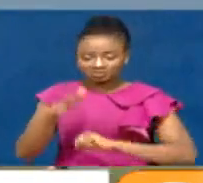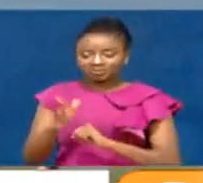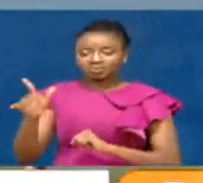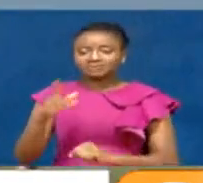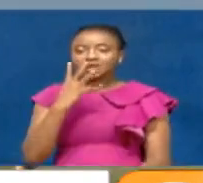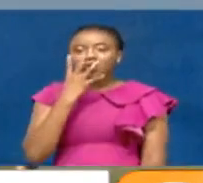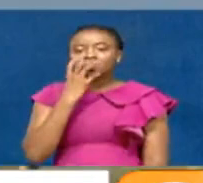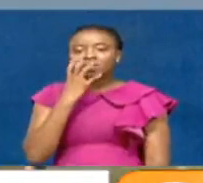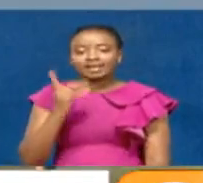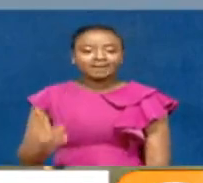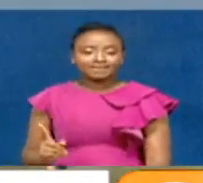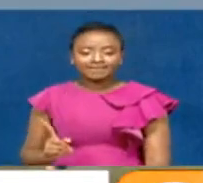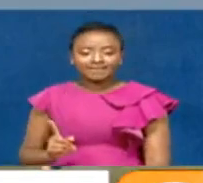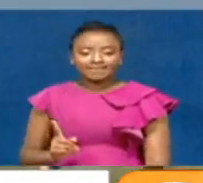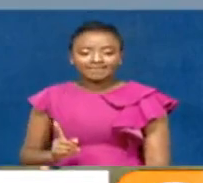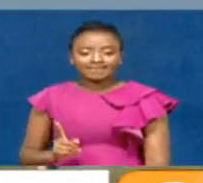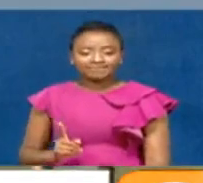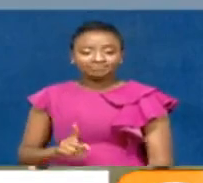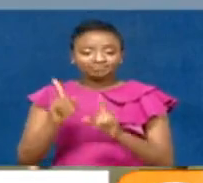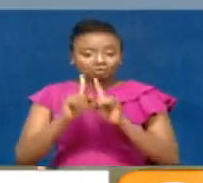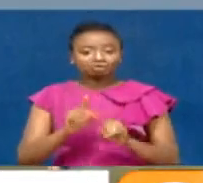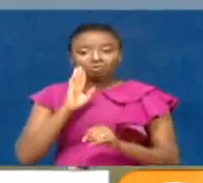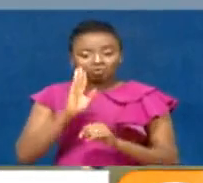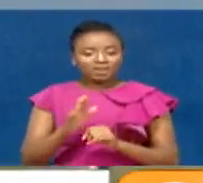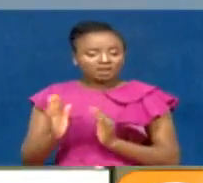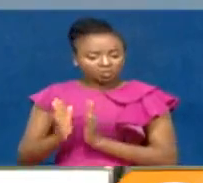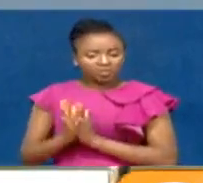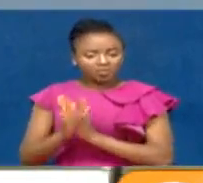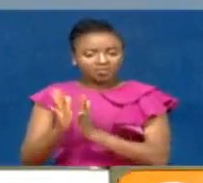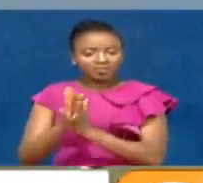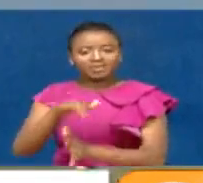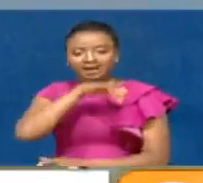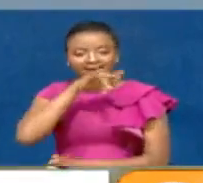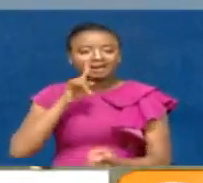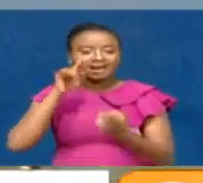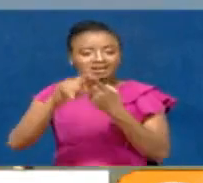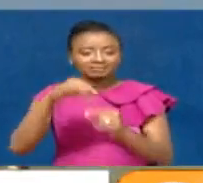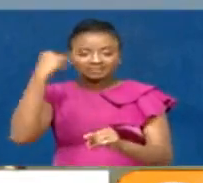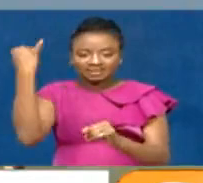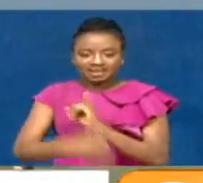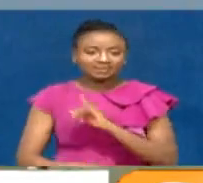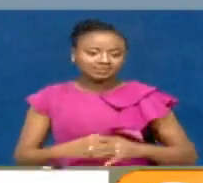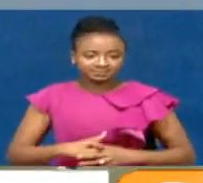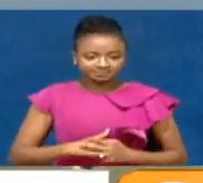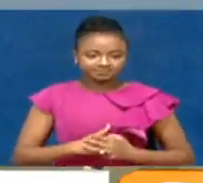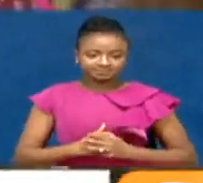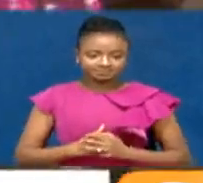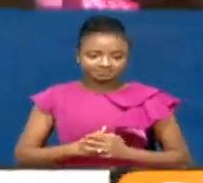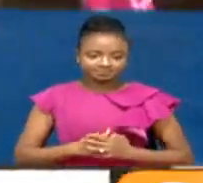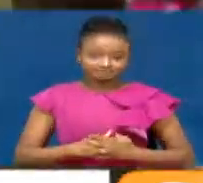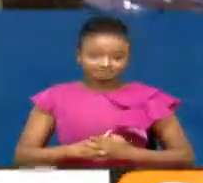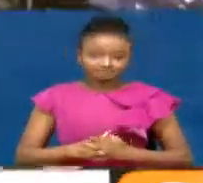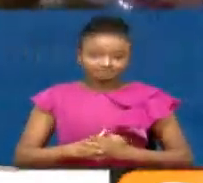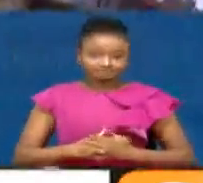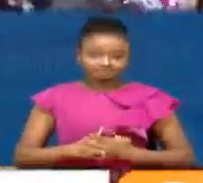and Azimio la Umoja. And they are going to stand with Raila to the end. They'll go and they'll stand with him.